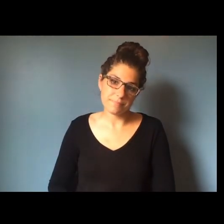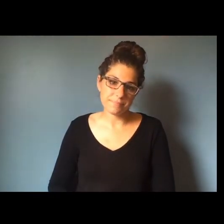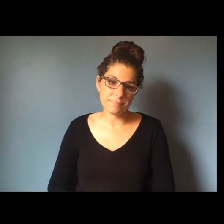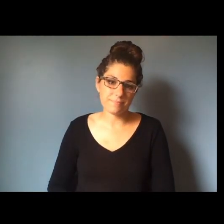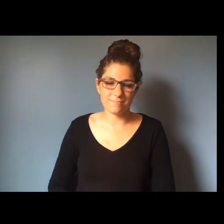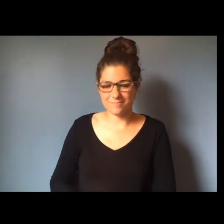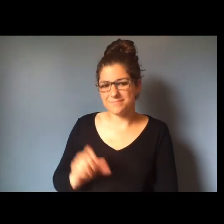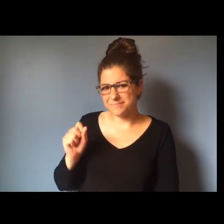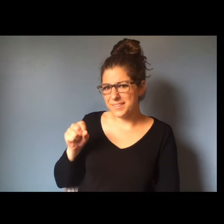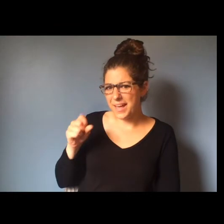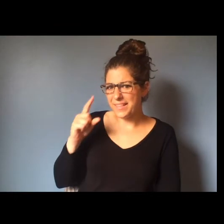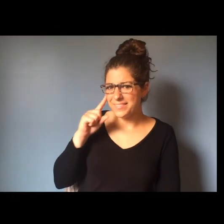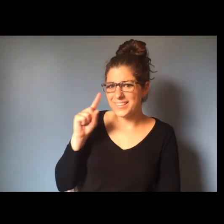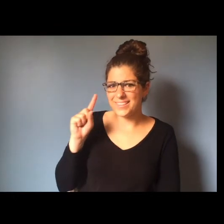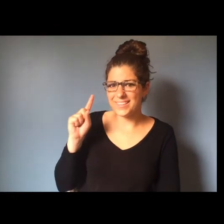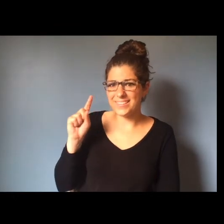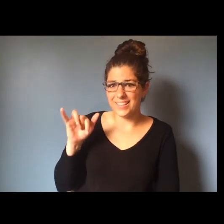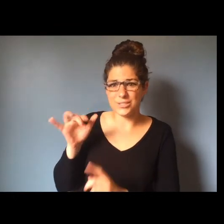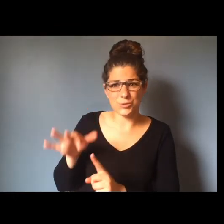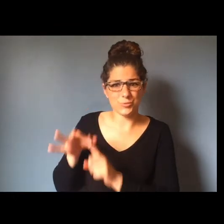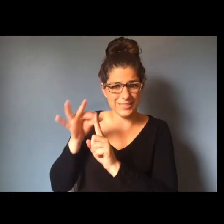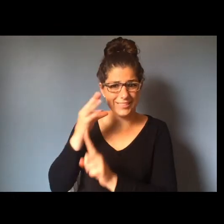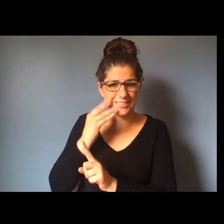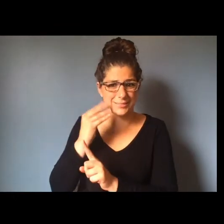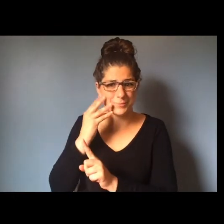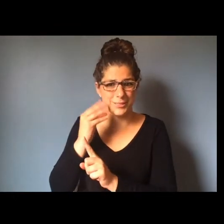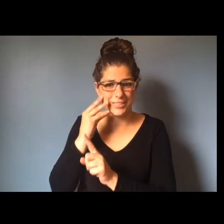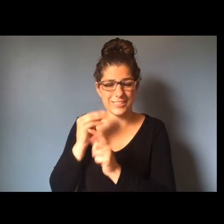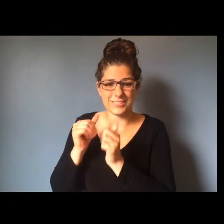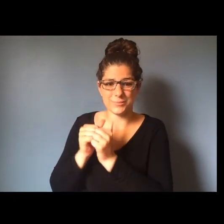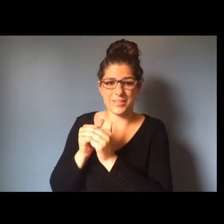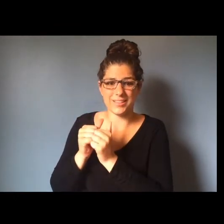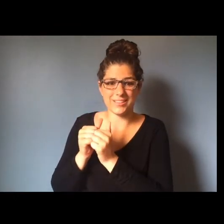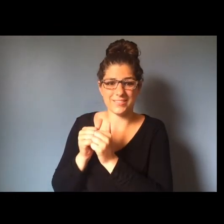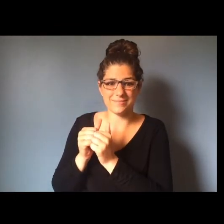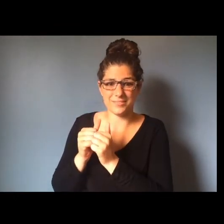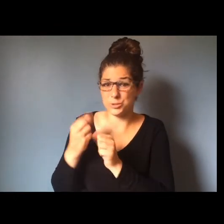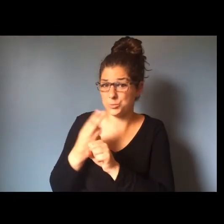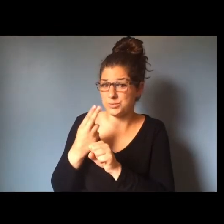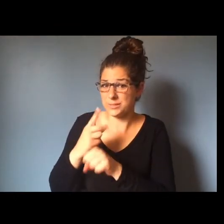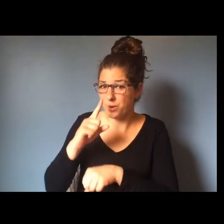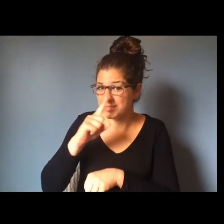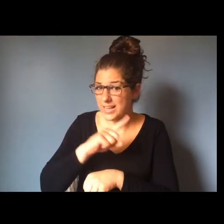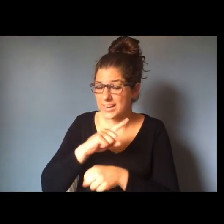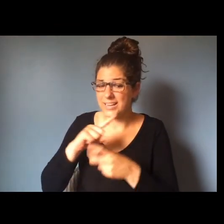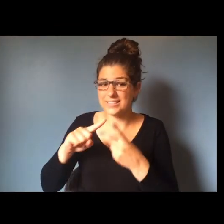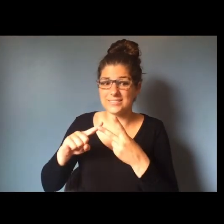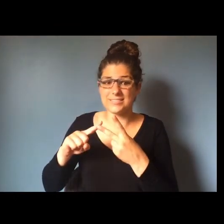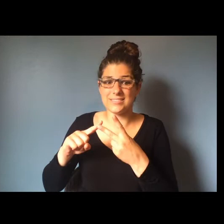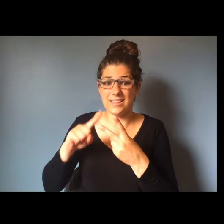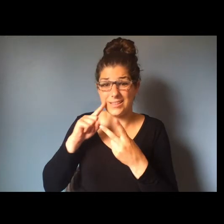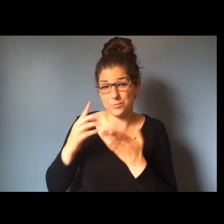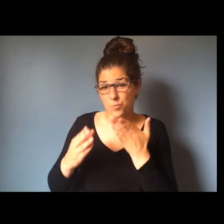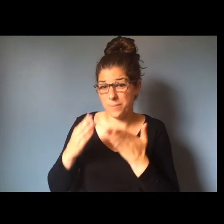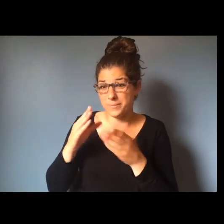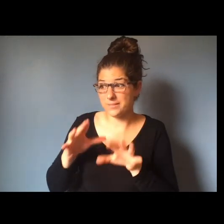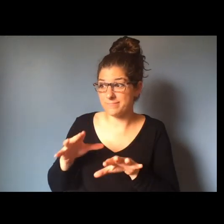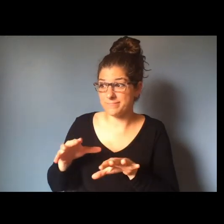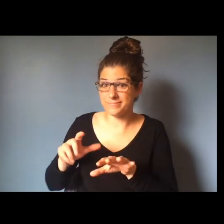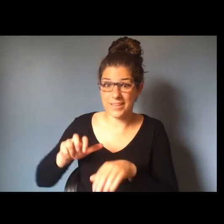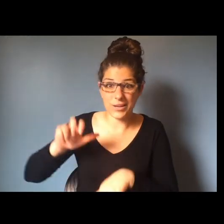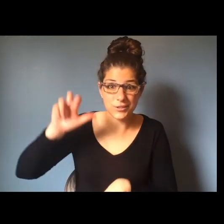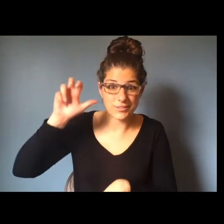Yeah, I think that must be a unique experience with using prosthetics, and I think it's probably taking